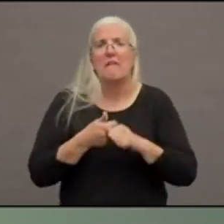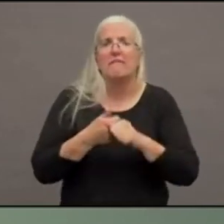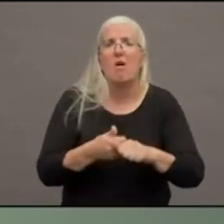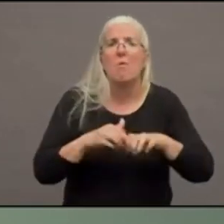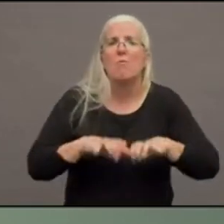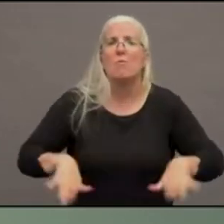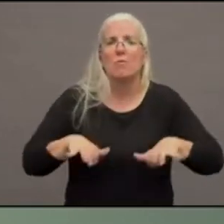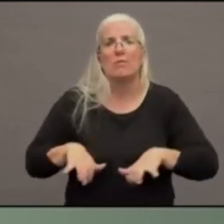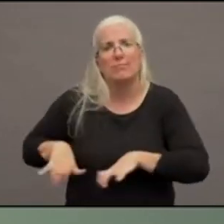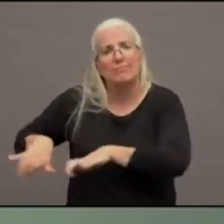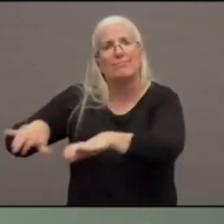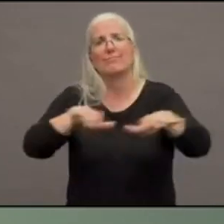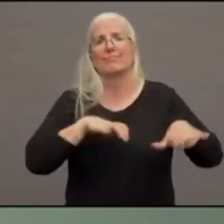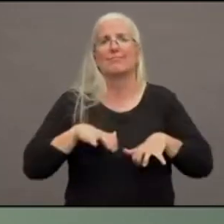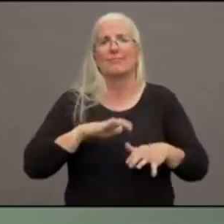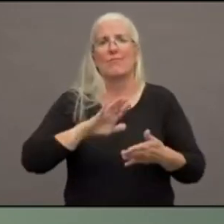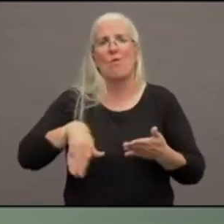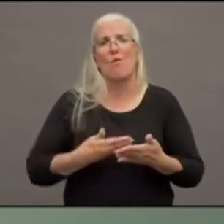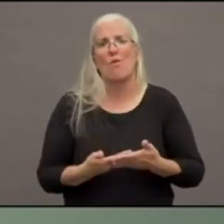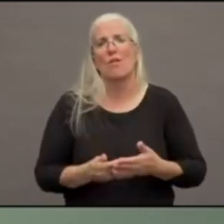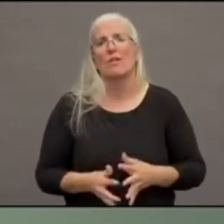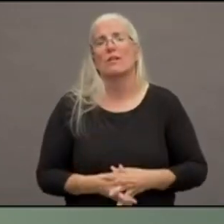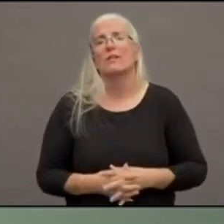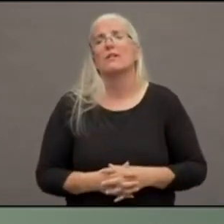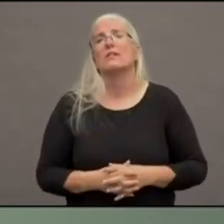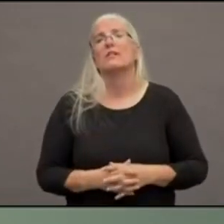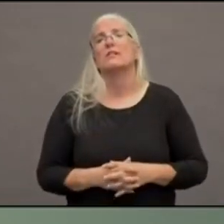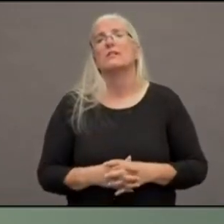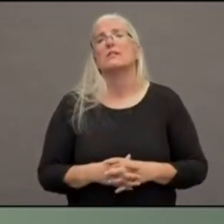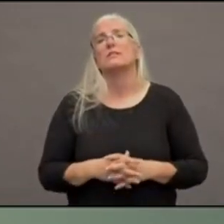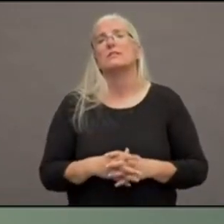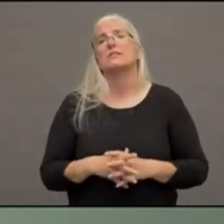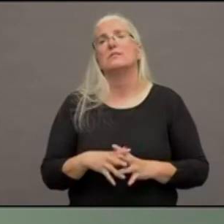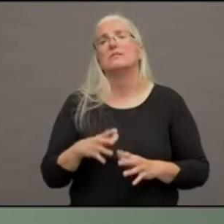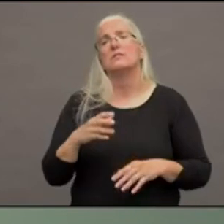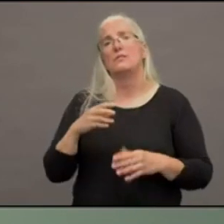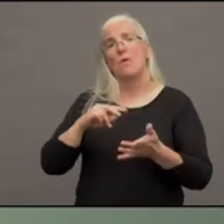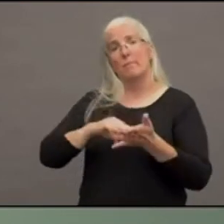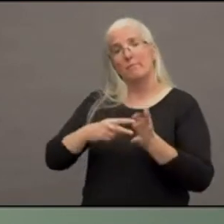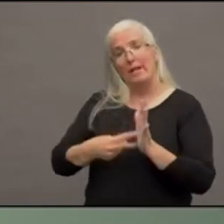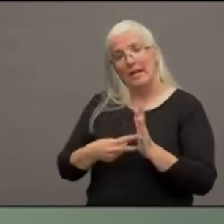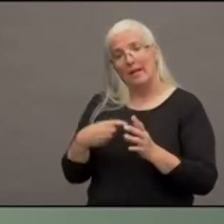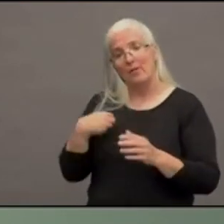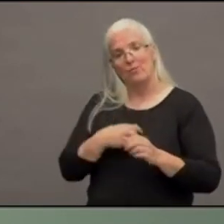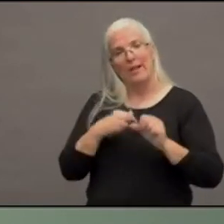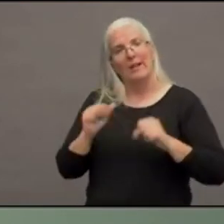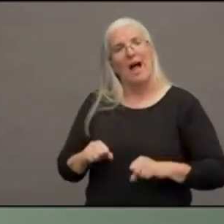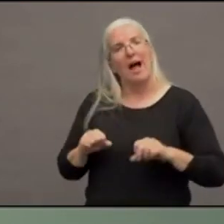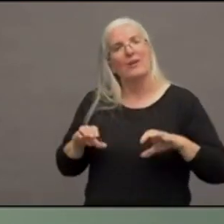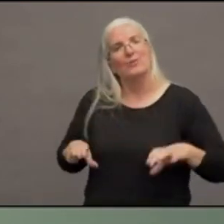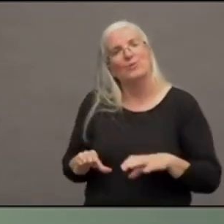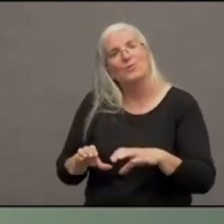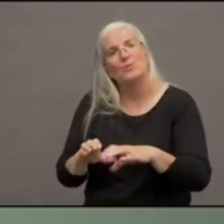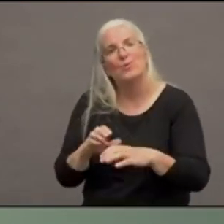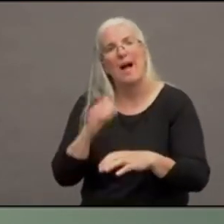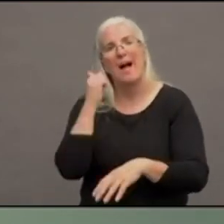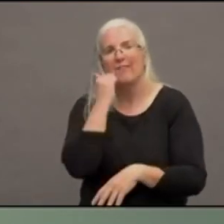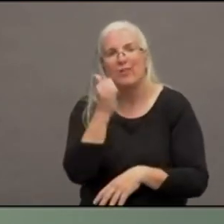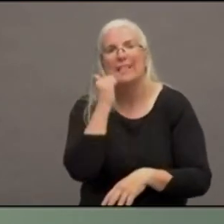that we can actually be putting them into practice every single day in every single